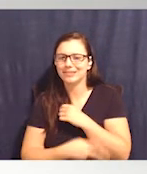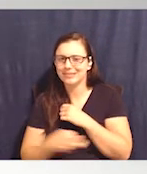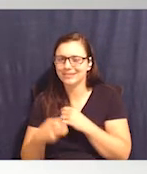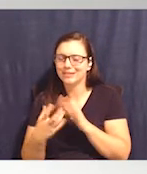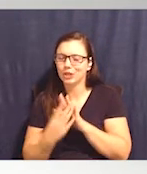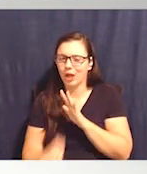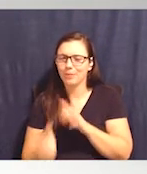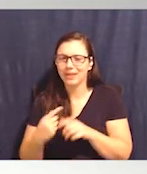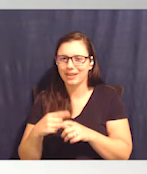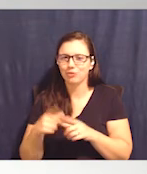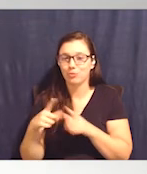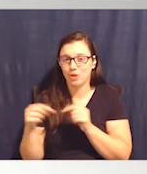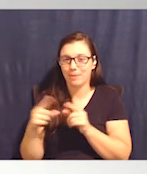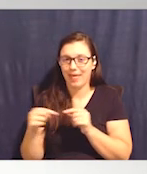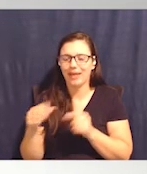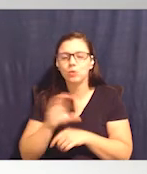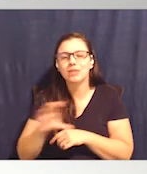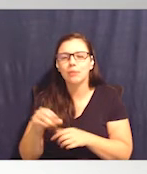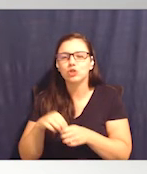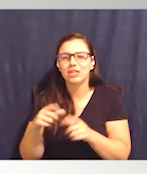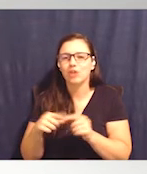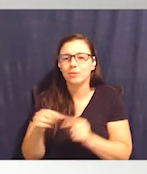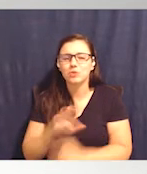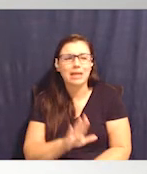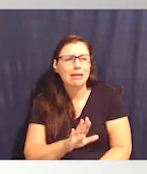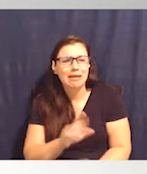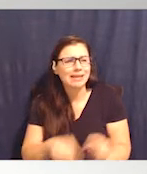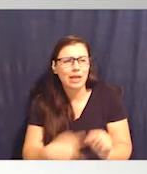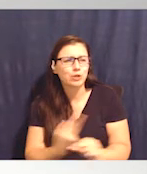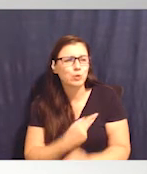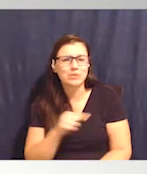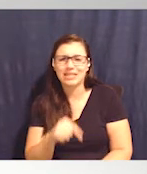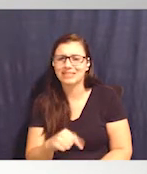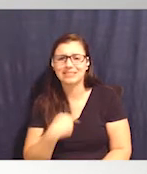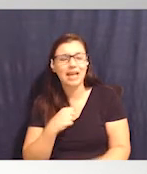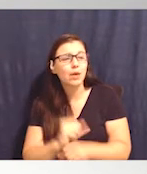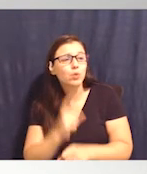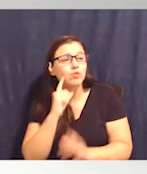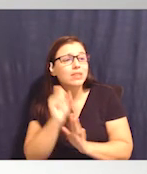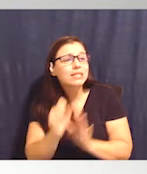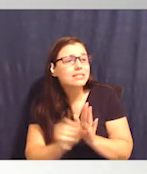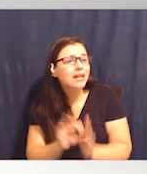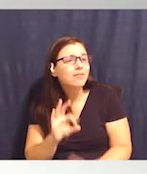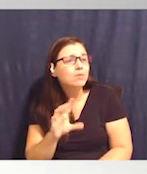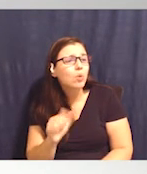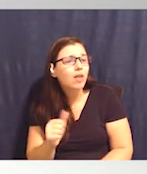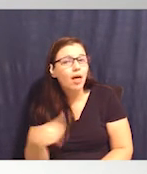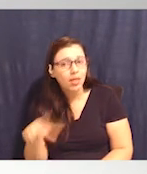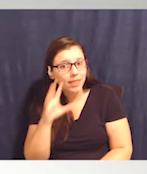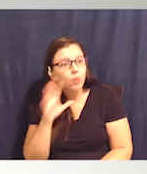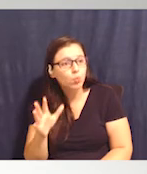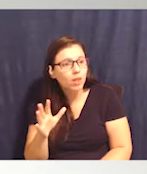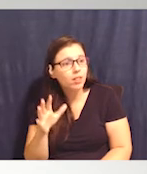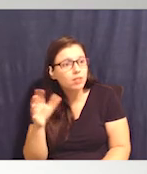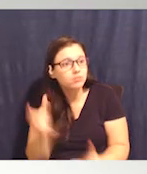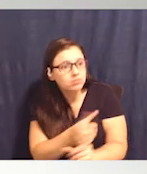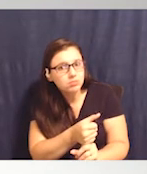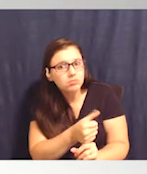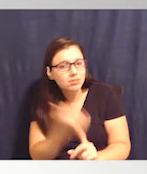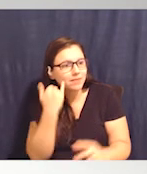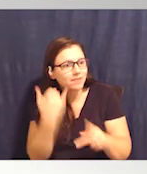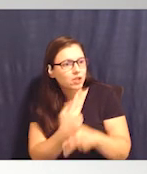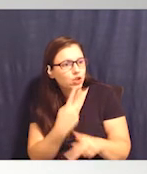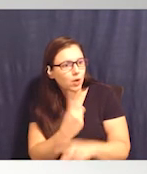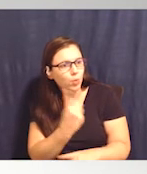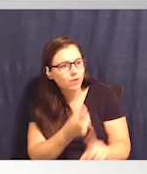like, dude, I cannot use this. I work for the state of Florida. They will hang me if they figure out where I got this thing. So